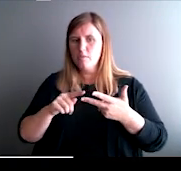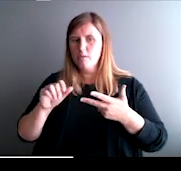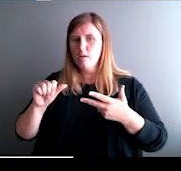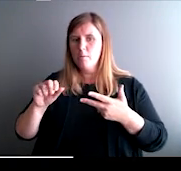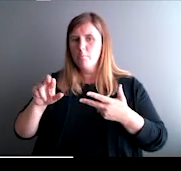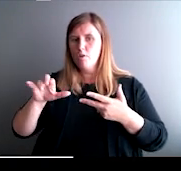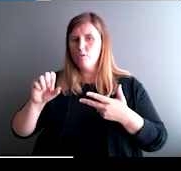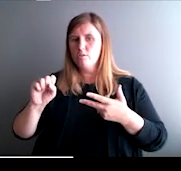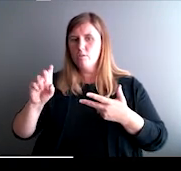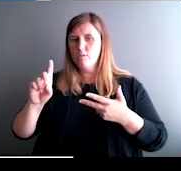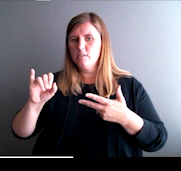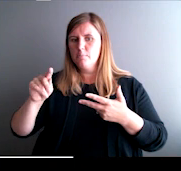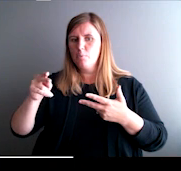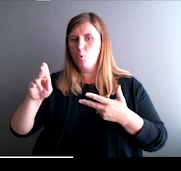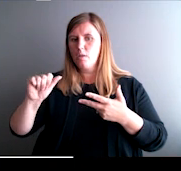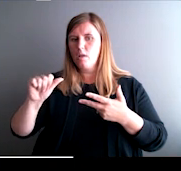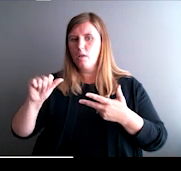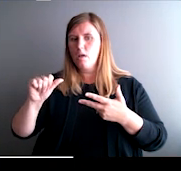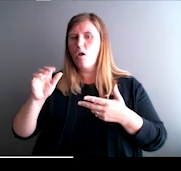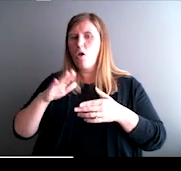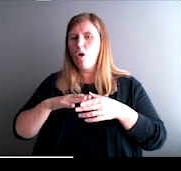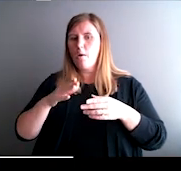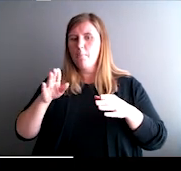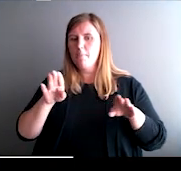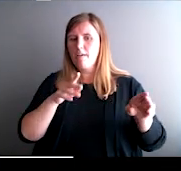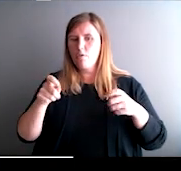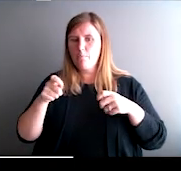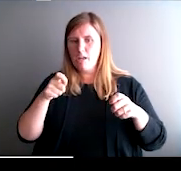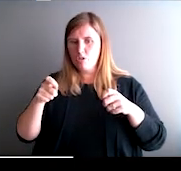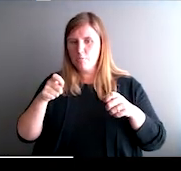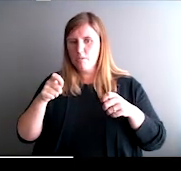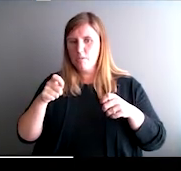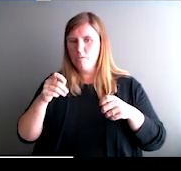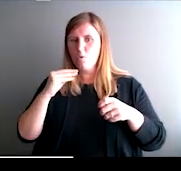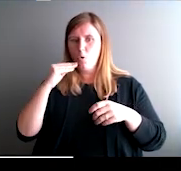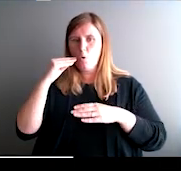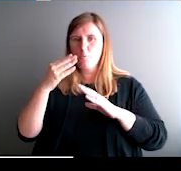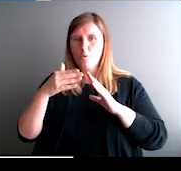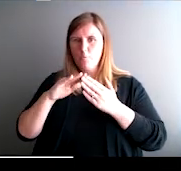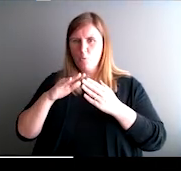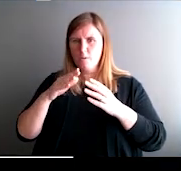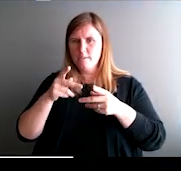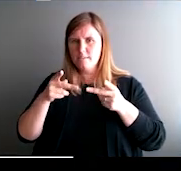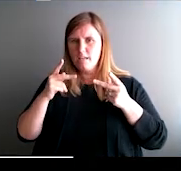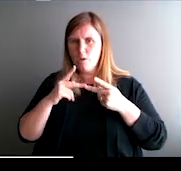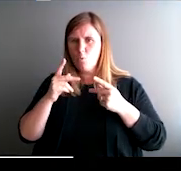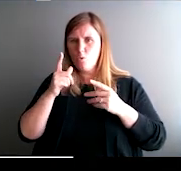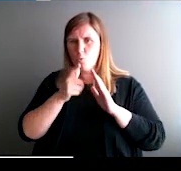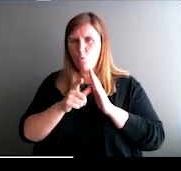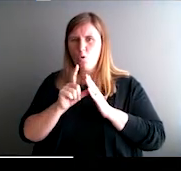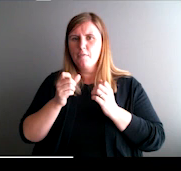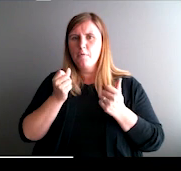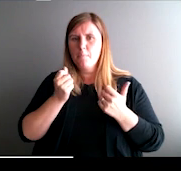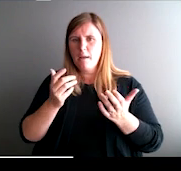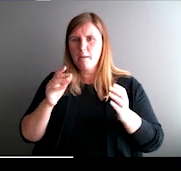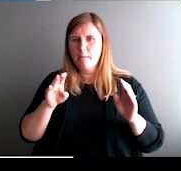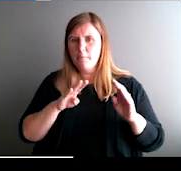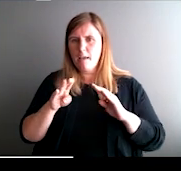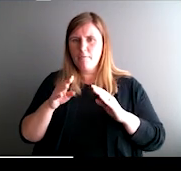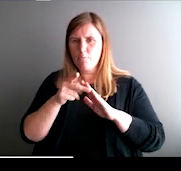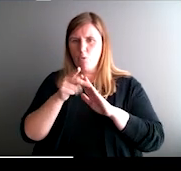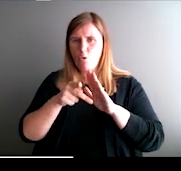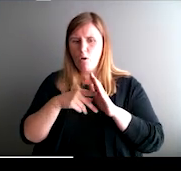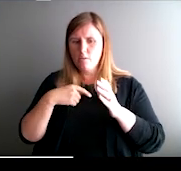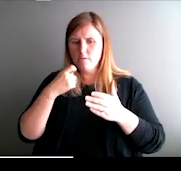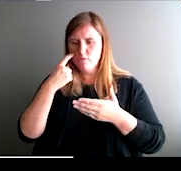Stapuglia's session on behavior management in the home and community setting we'll go over many of the behavior protocols I